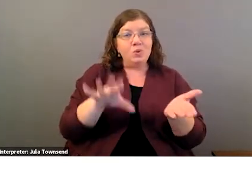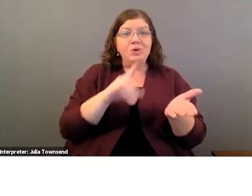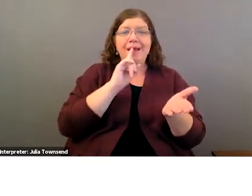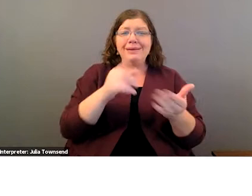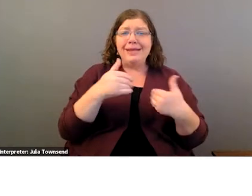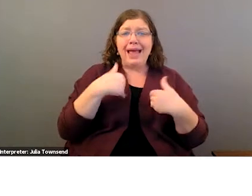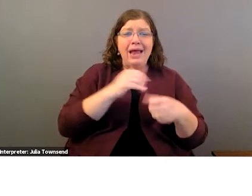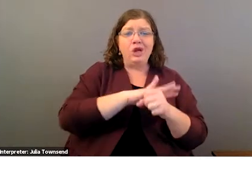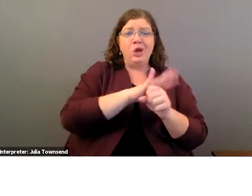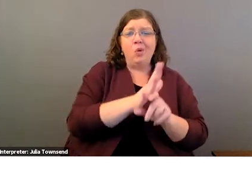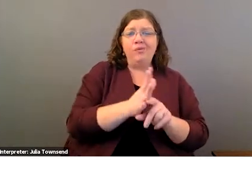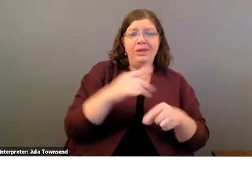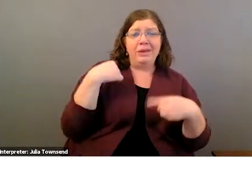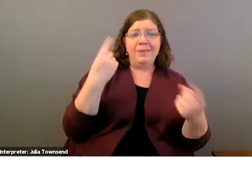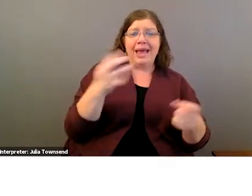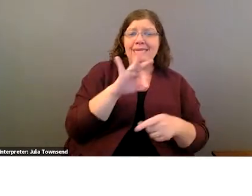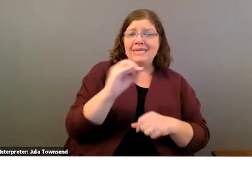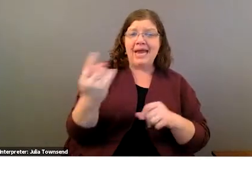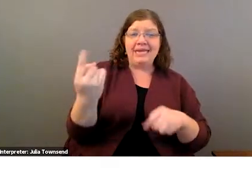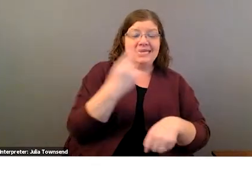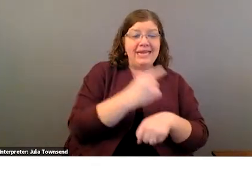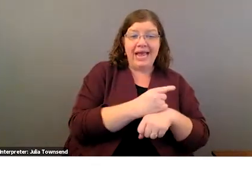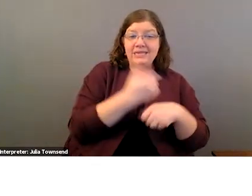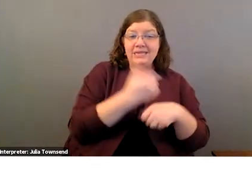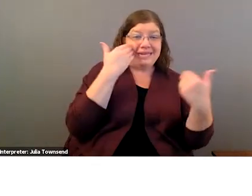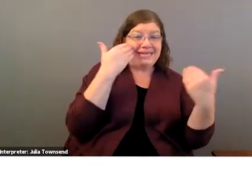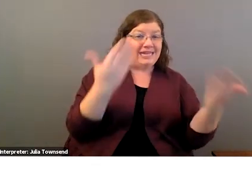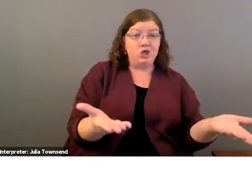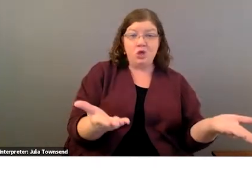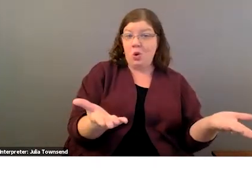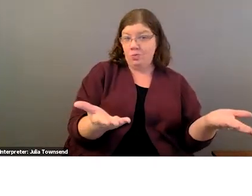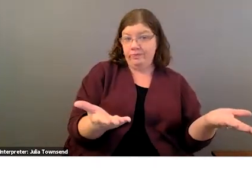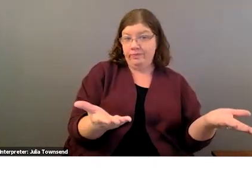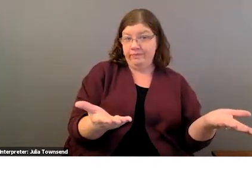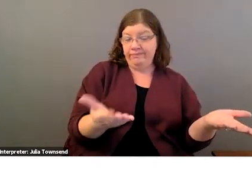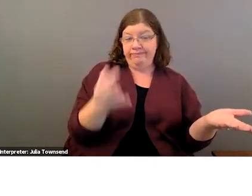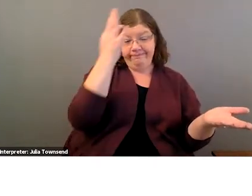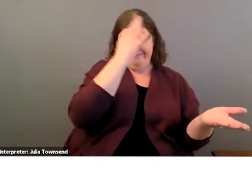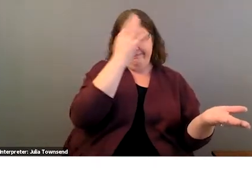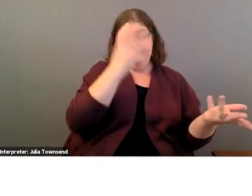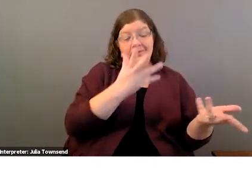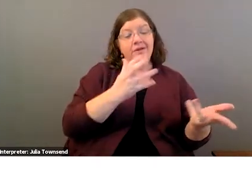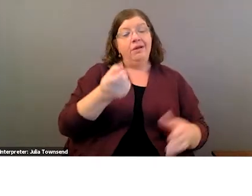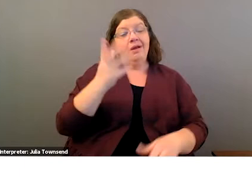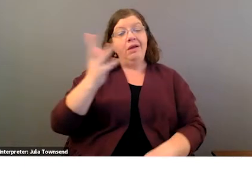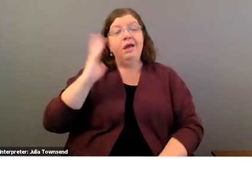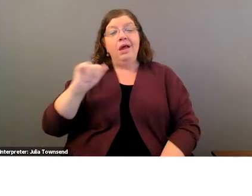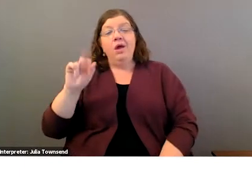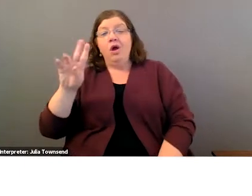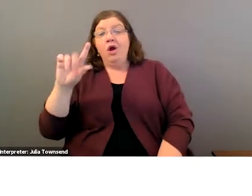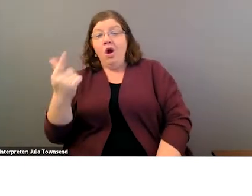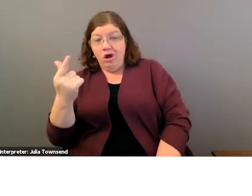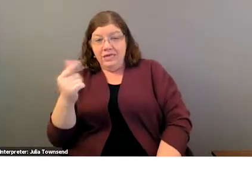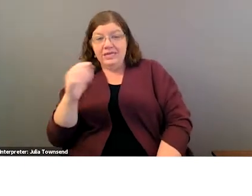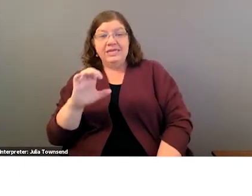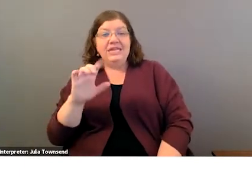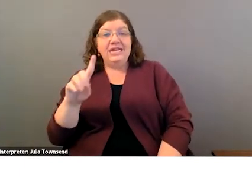COVID in the past 90 days, but were unaware. Back in August, the CDC